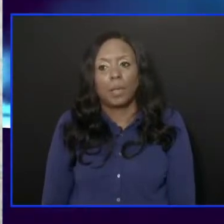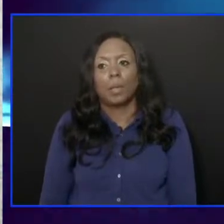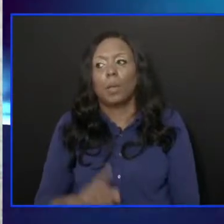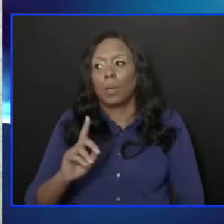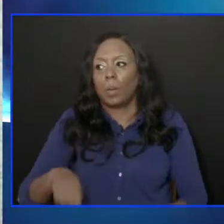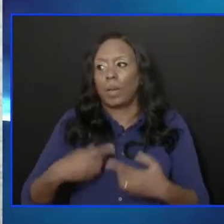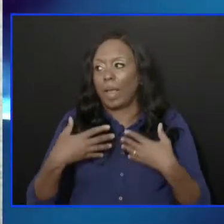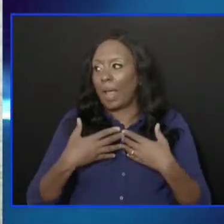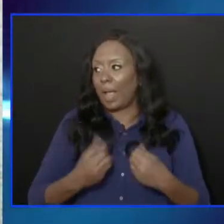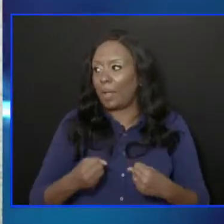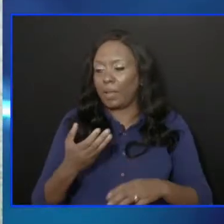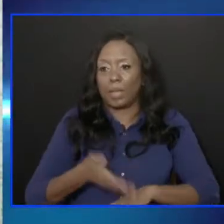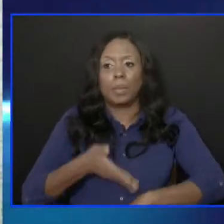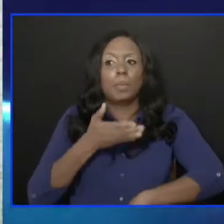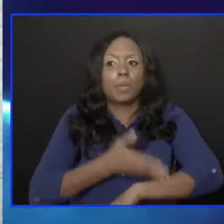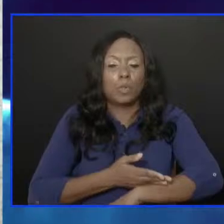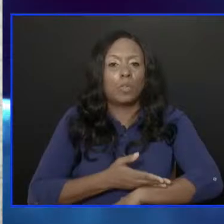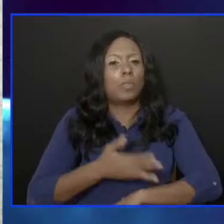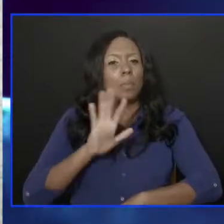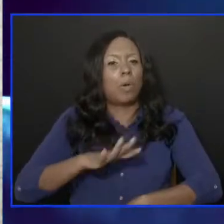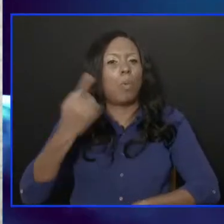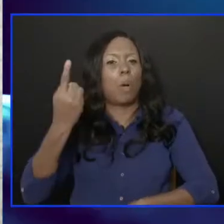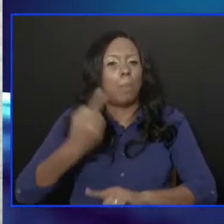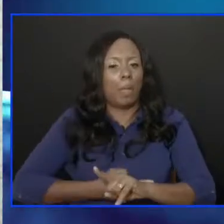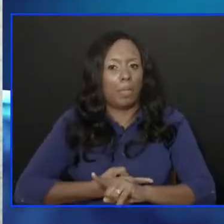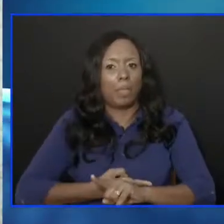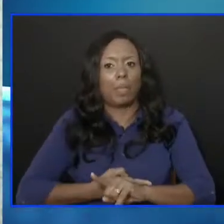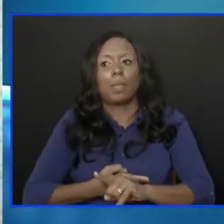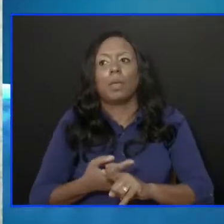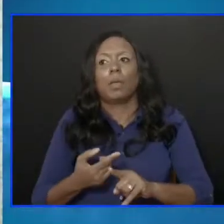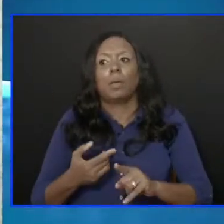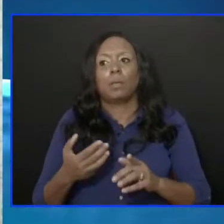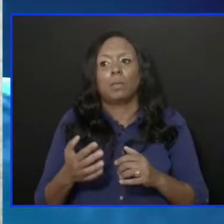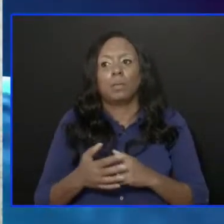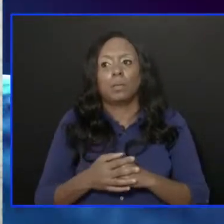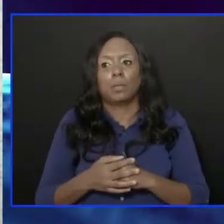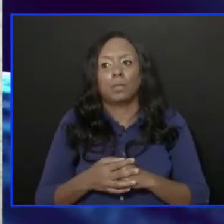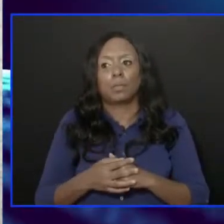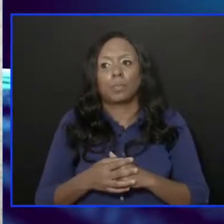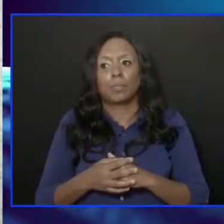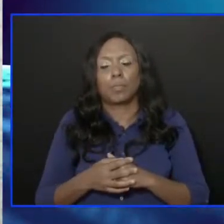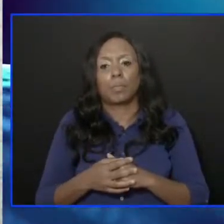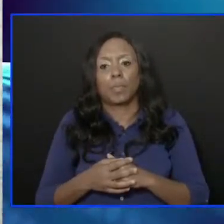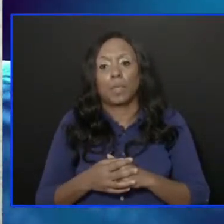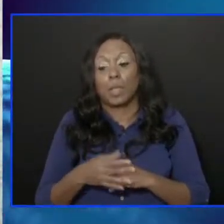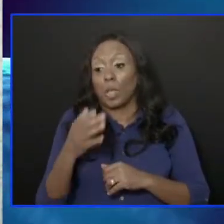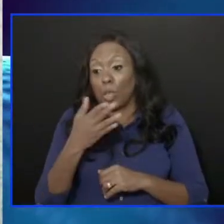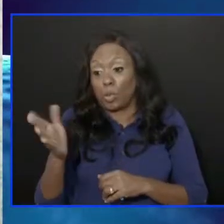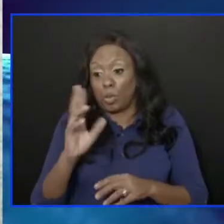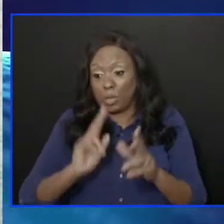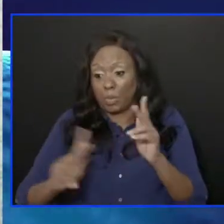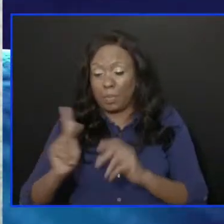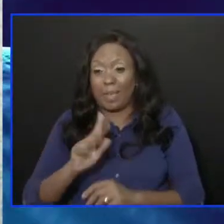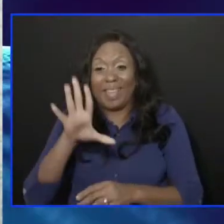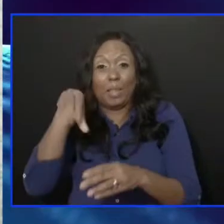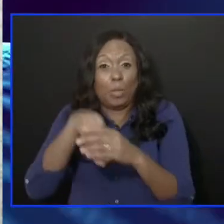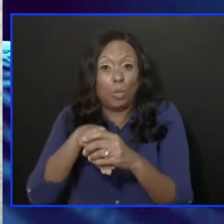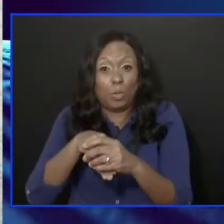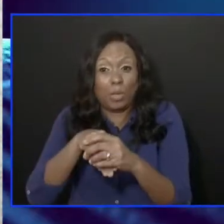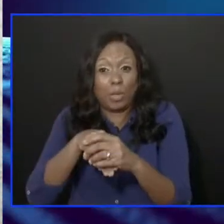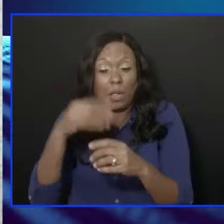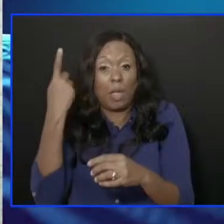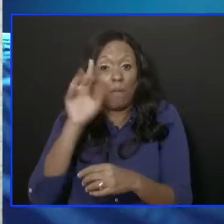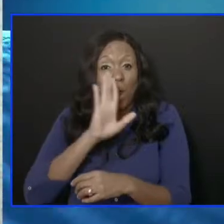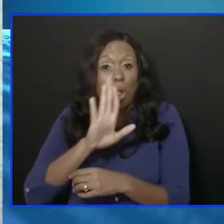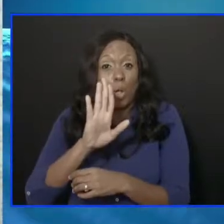if these numbers, these higher numbers we had, are being factored into the goal numbers in terms of what we would want to